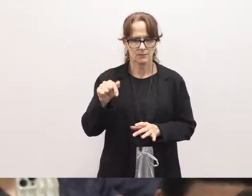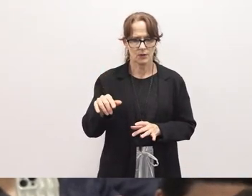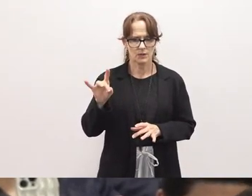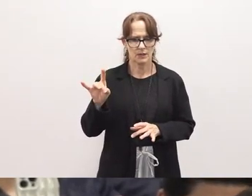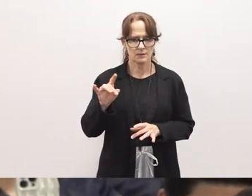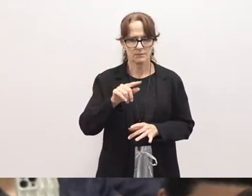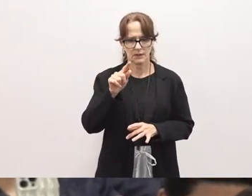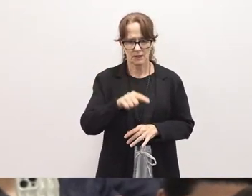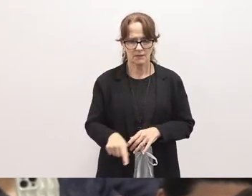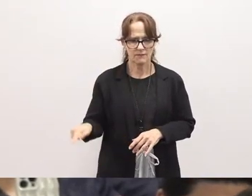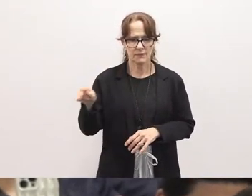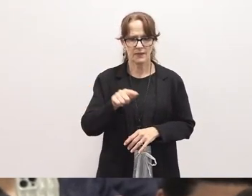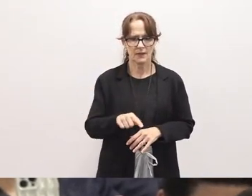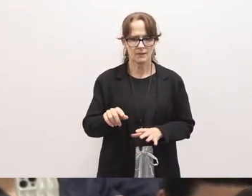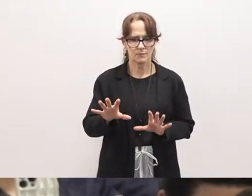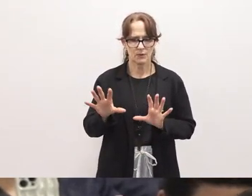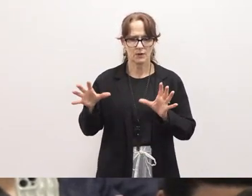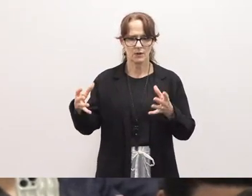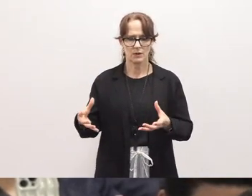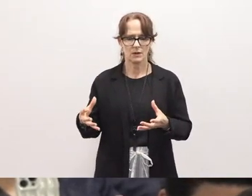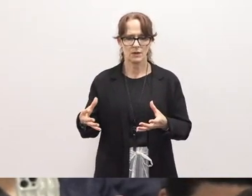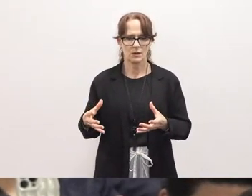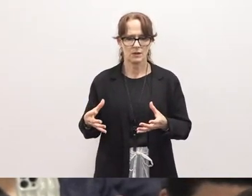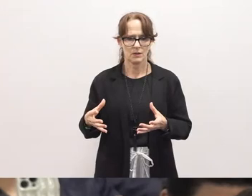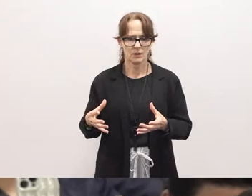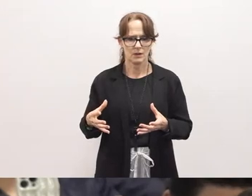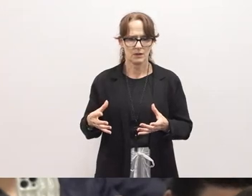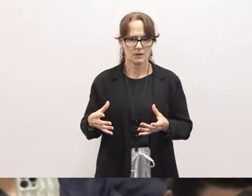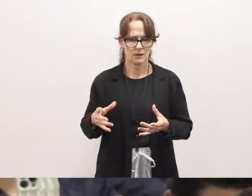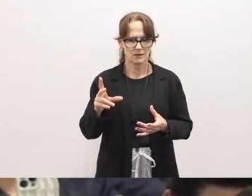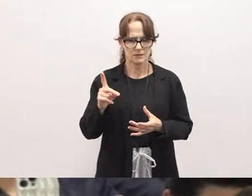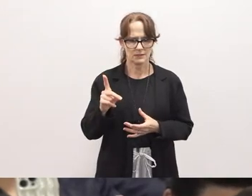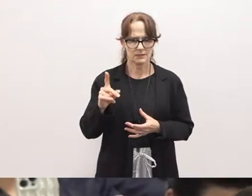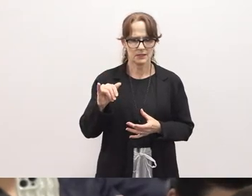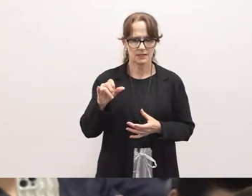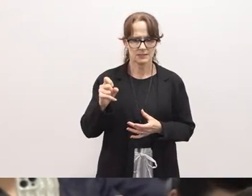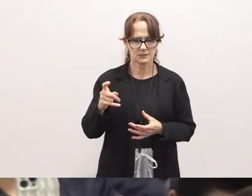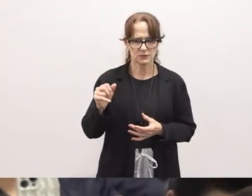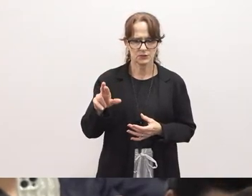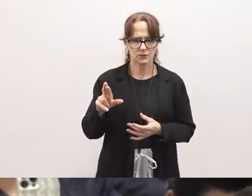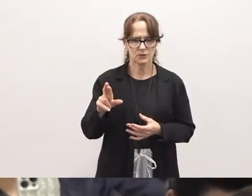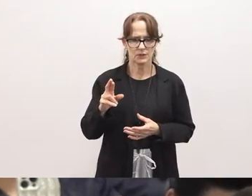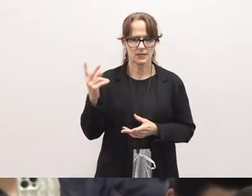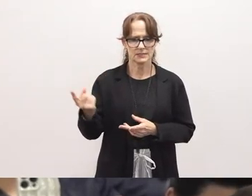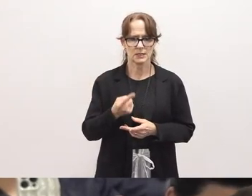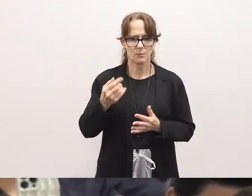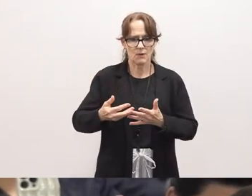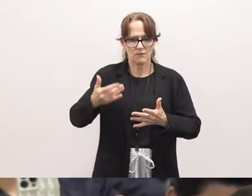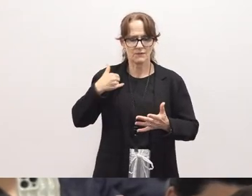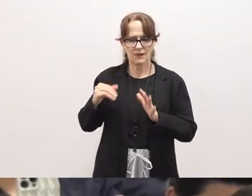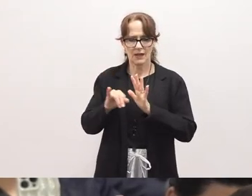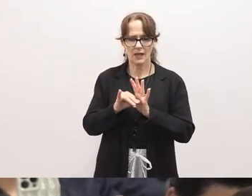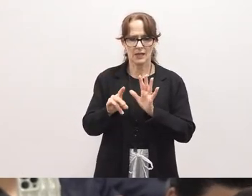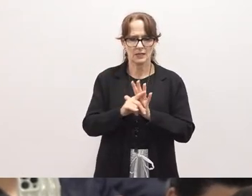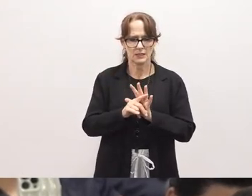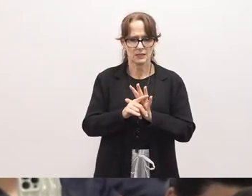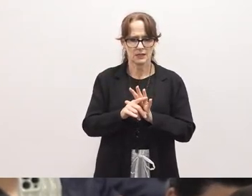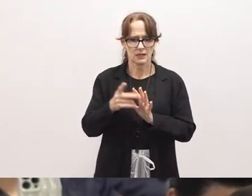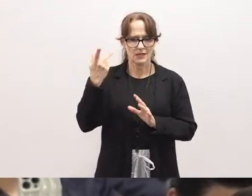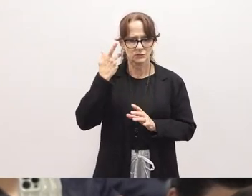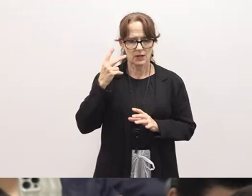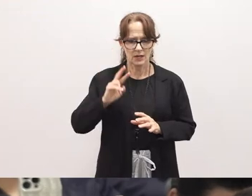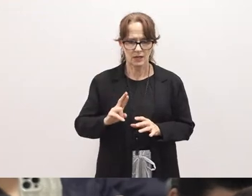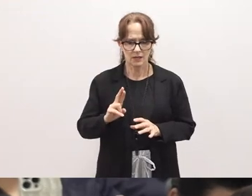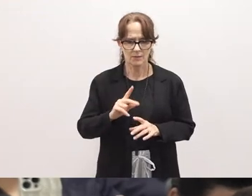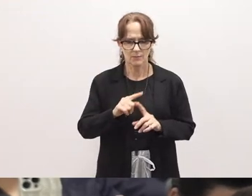87.8 of them were classified as a desister. And a desister is someone who was previously identified as a transgender